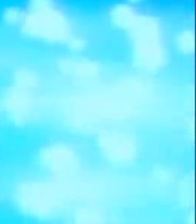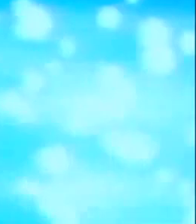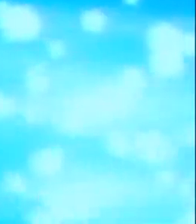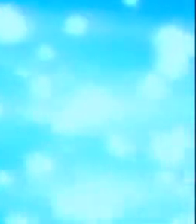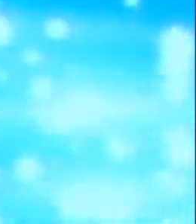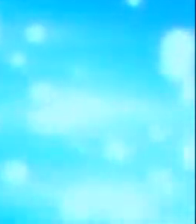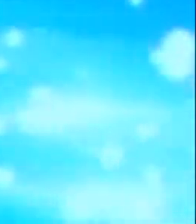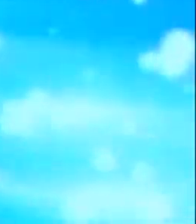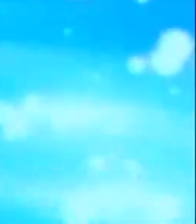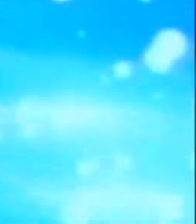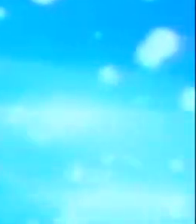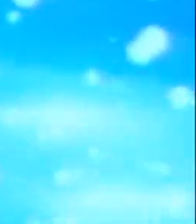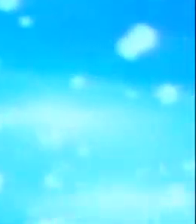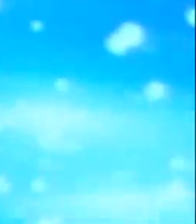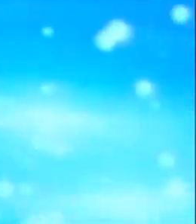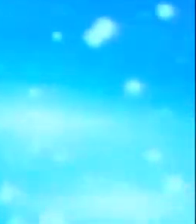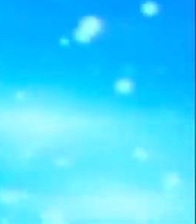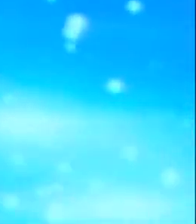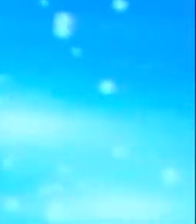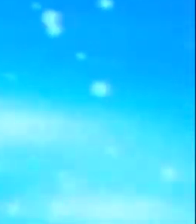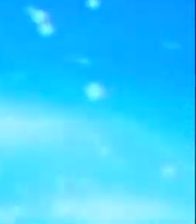Christ was born.